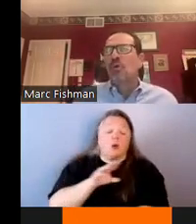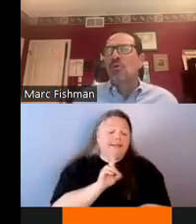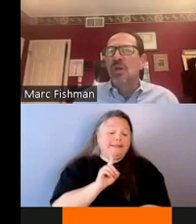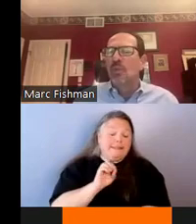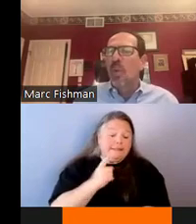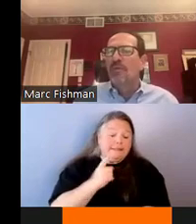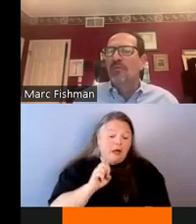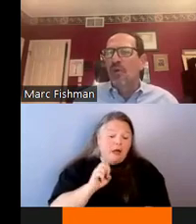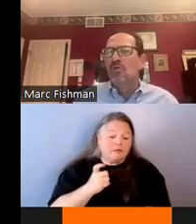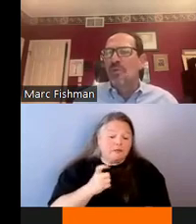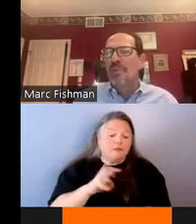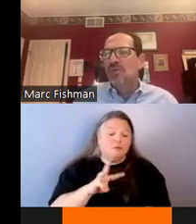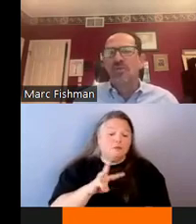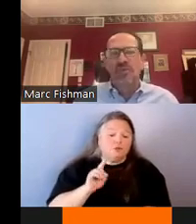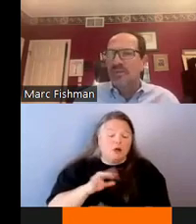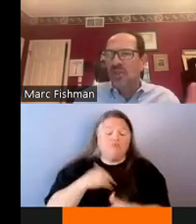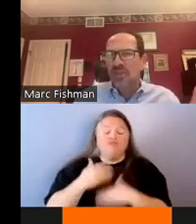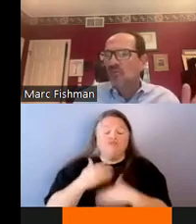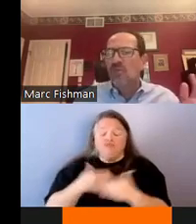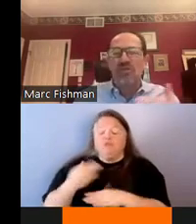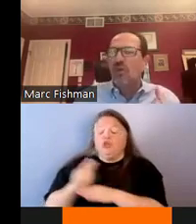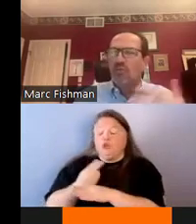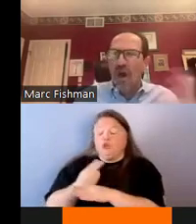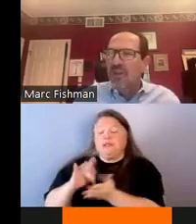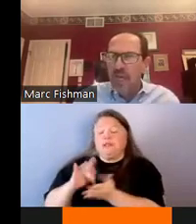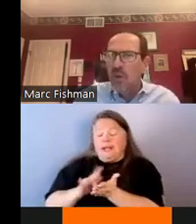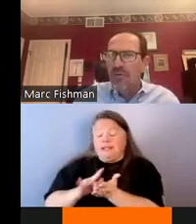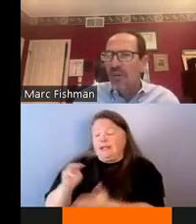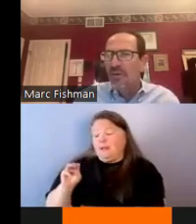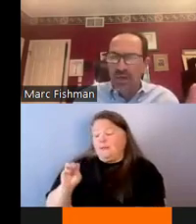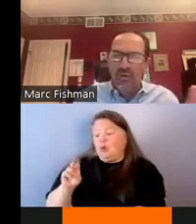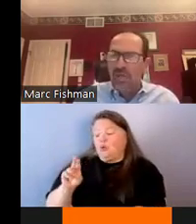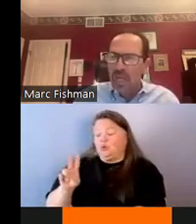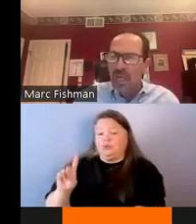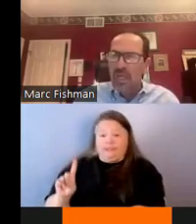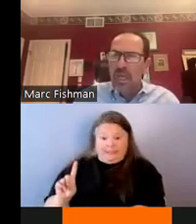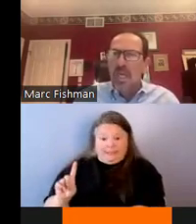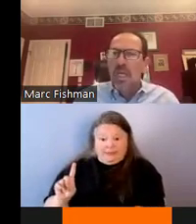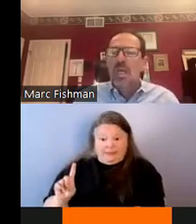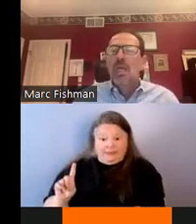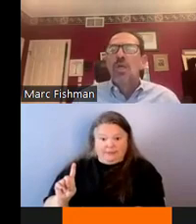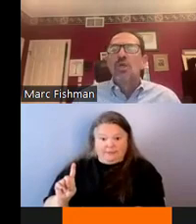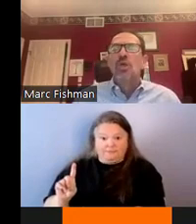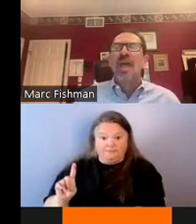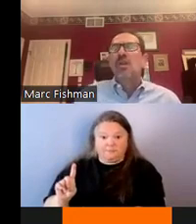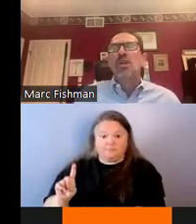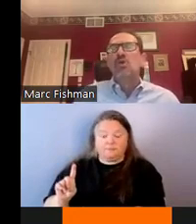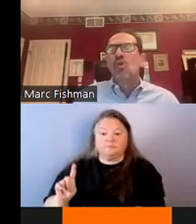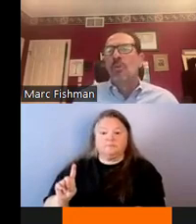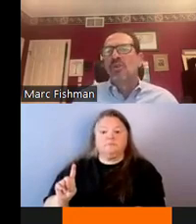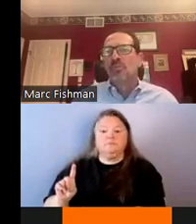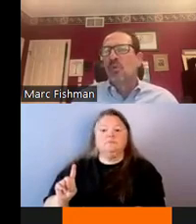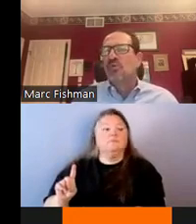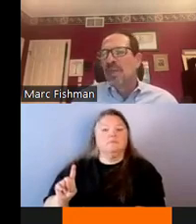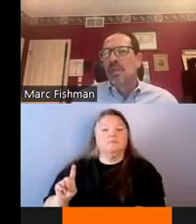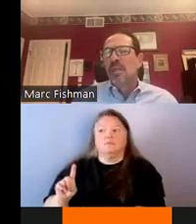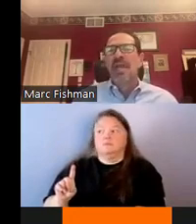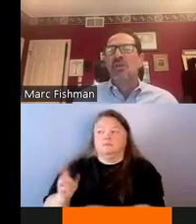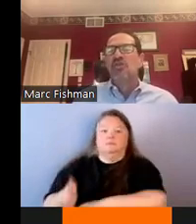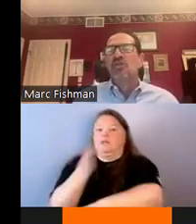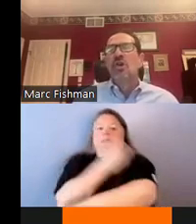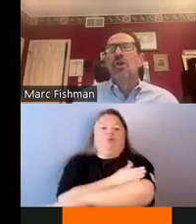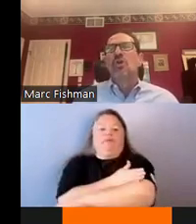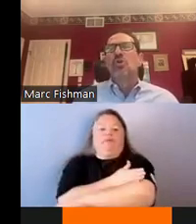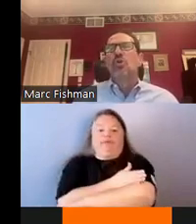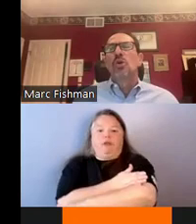maintenance MOUD with one of those three medicines, and the success rates are roughly equivalent, give or take, you get enormous improvement.